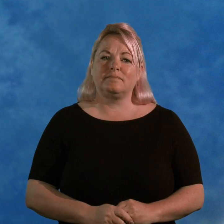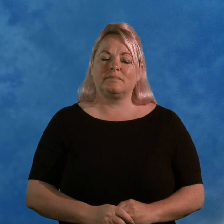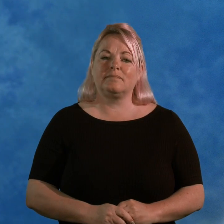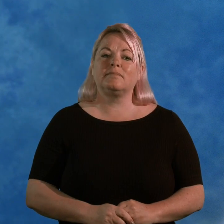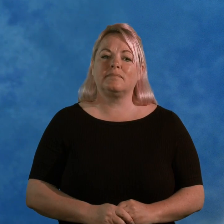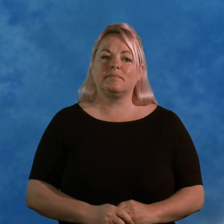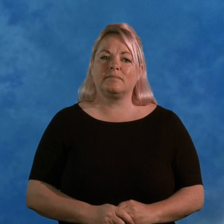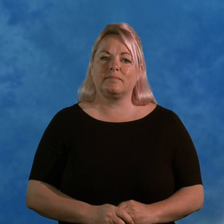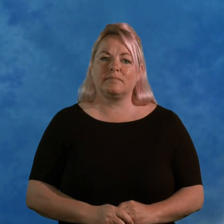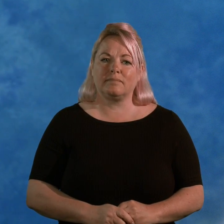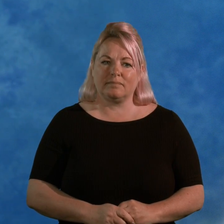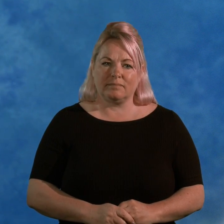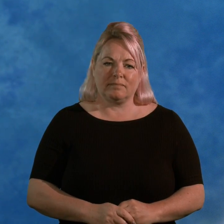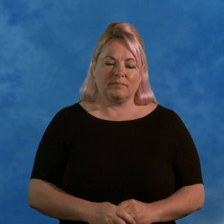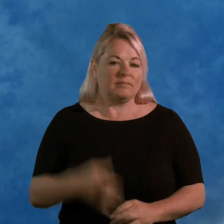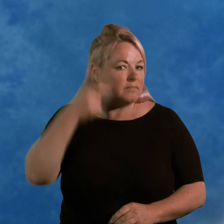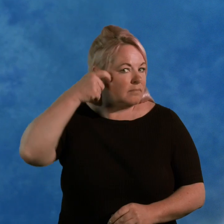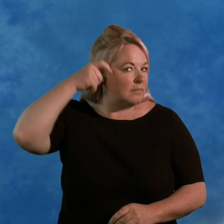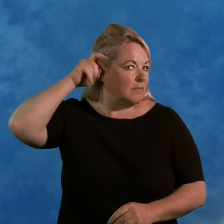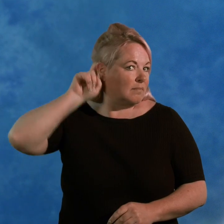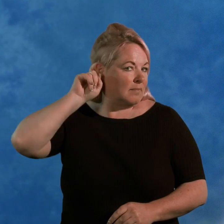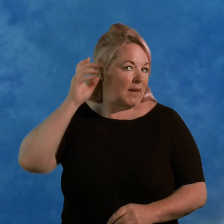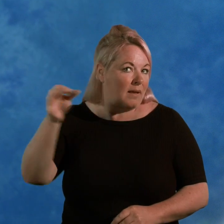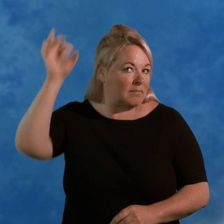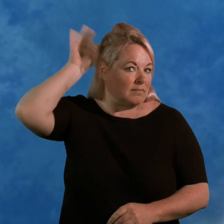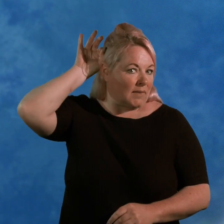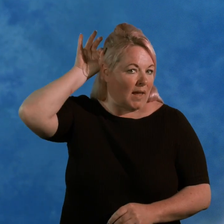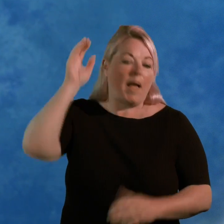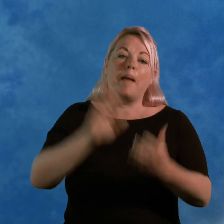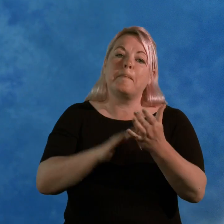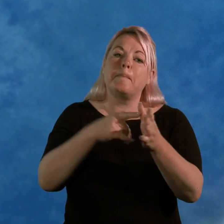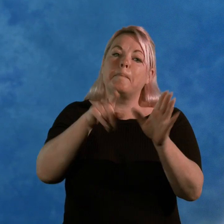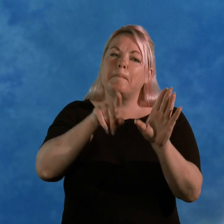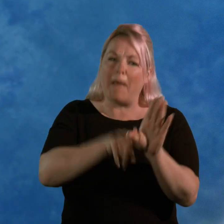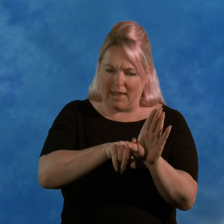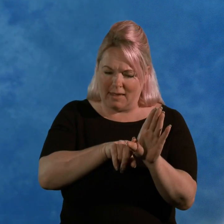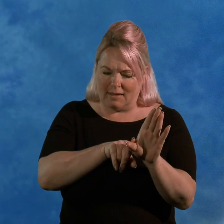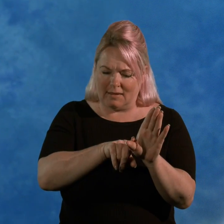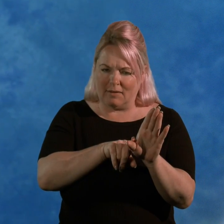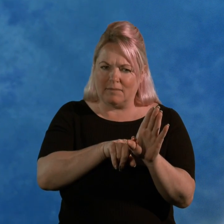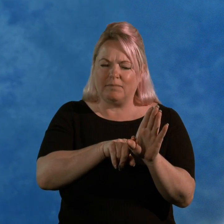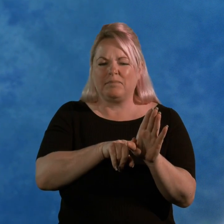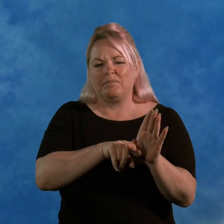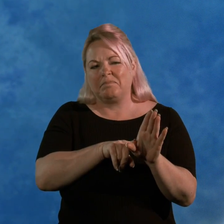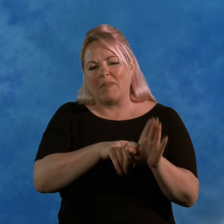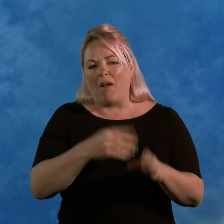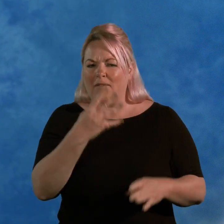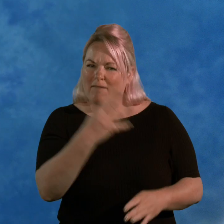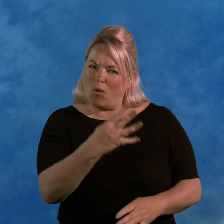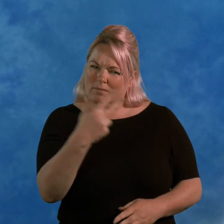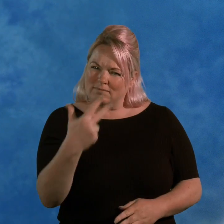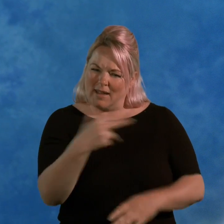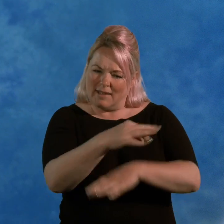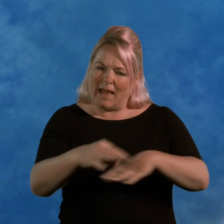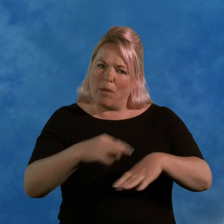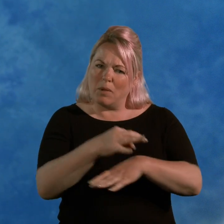When I was fitted with the outer part in May, the first 48 hours